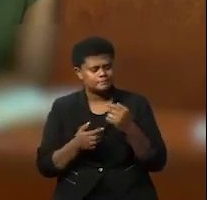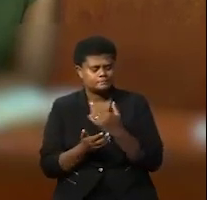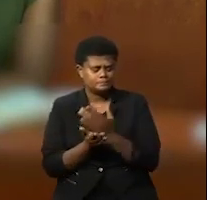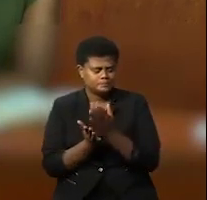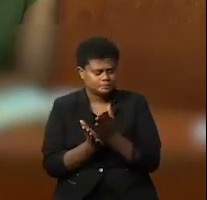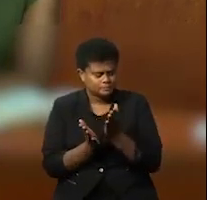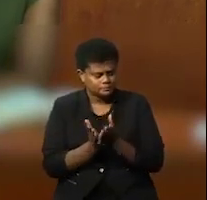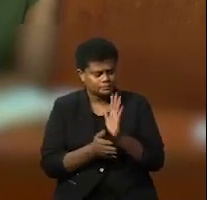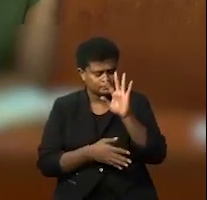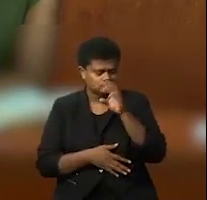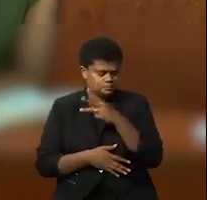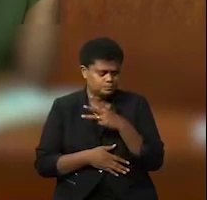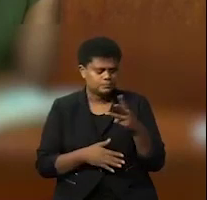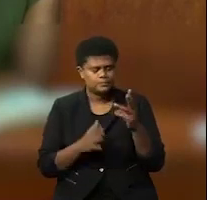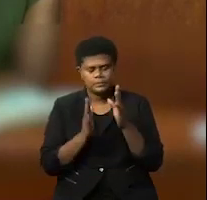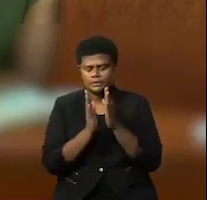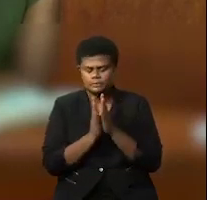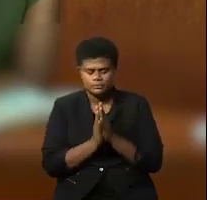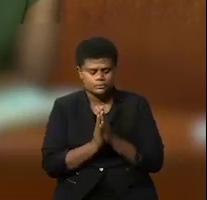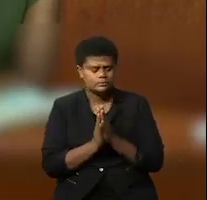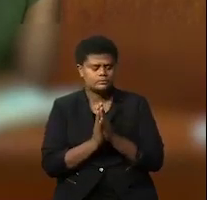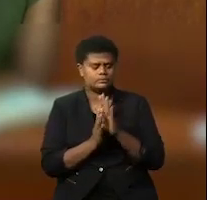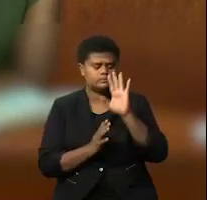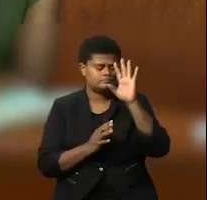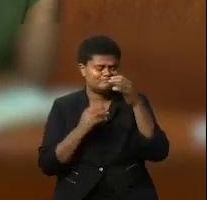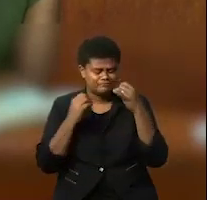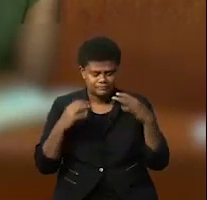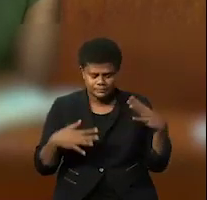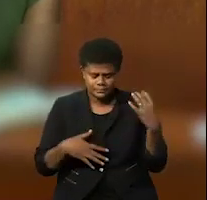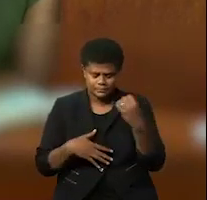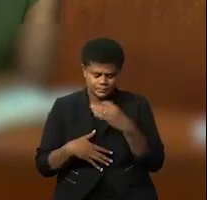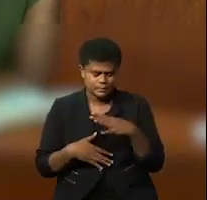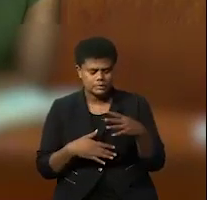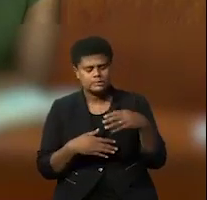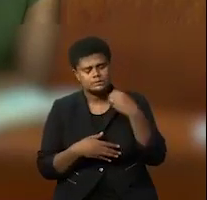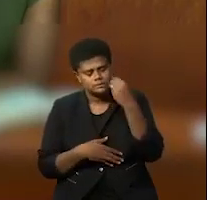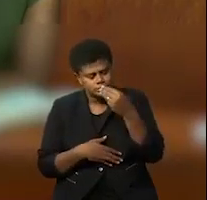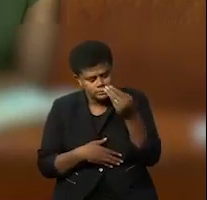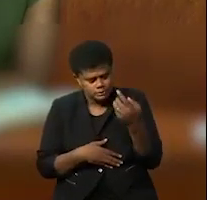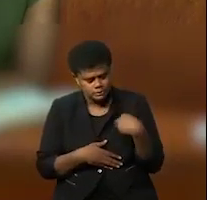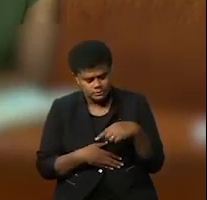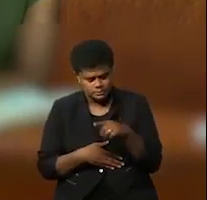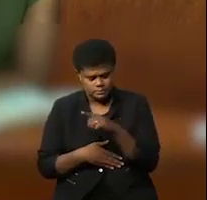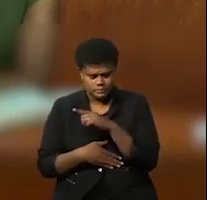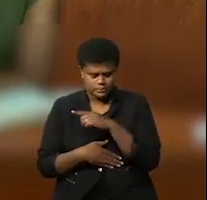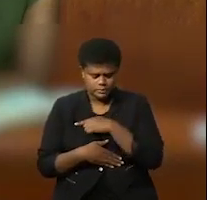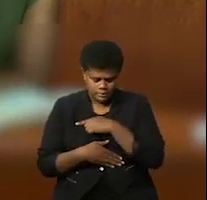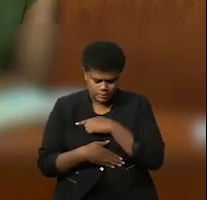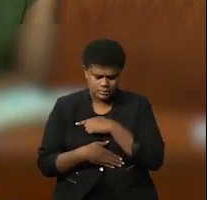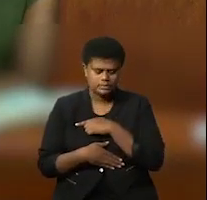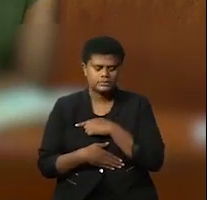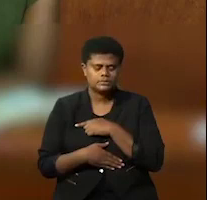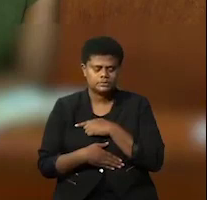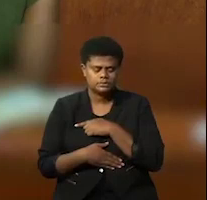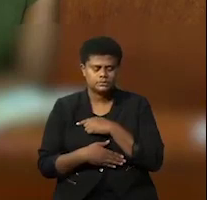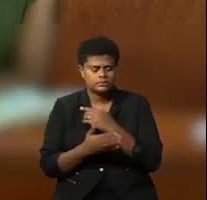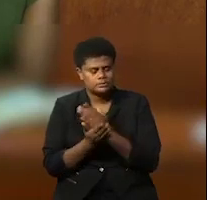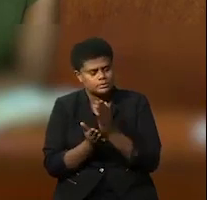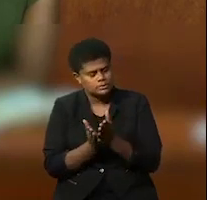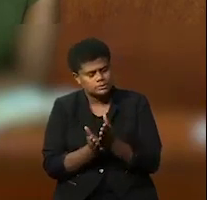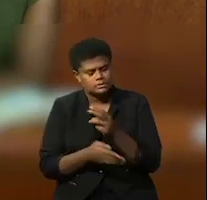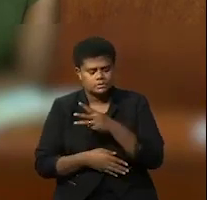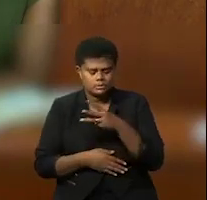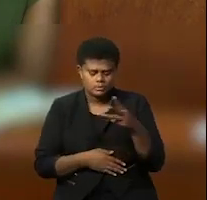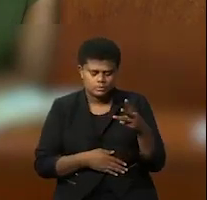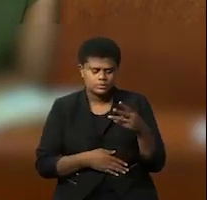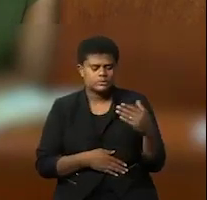about to share your word, we pray that you will bestow upon us the Holy Spirit, that you will speak to us, and that you will enable us to not only share these